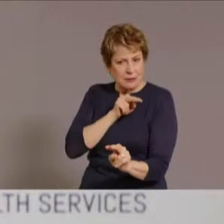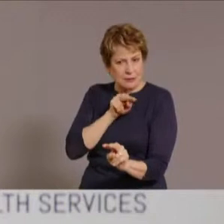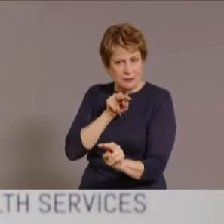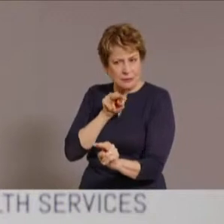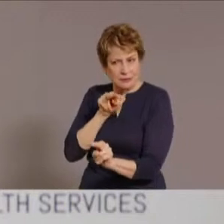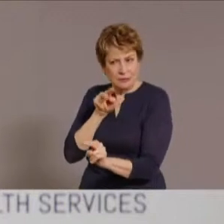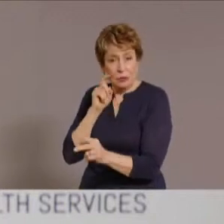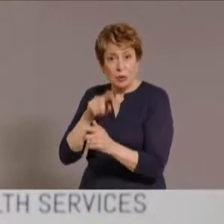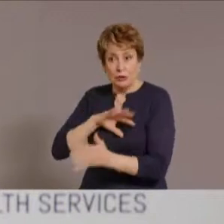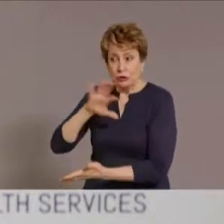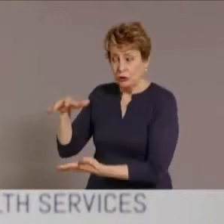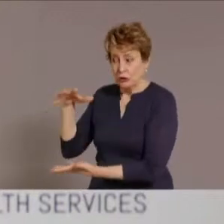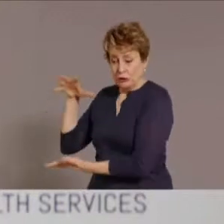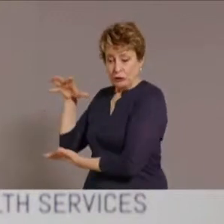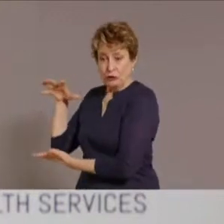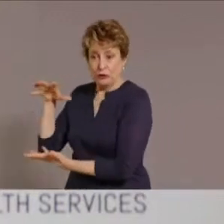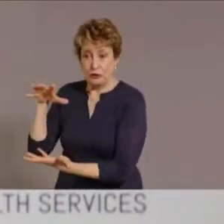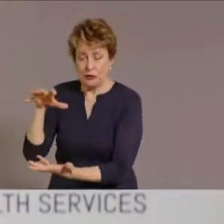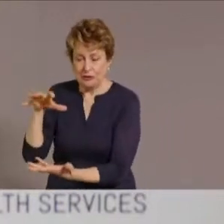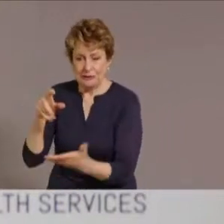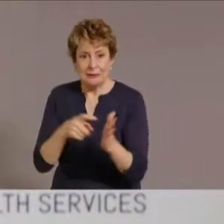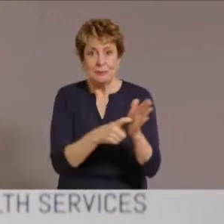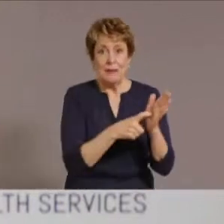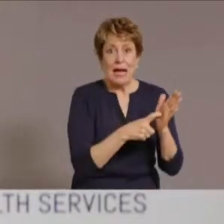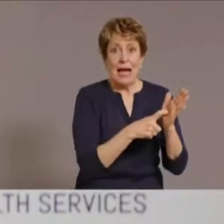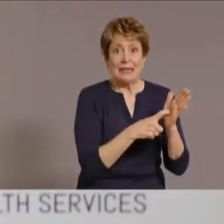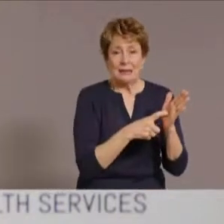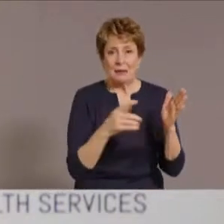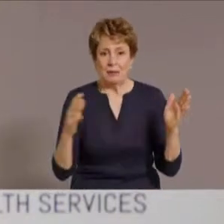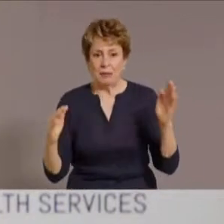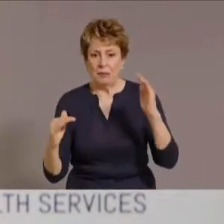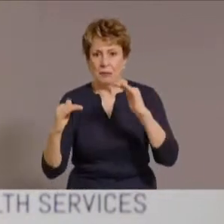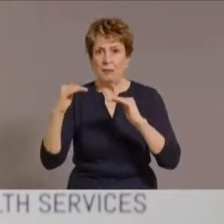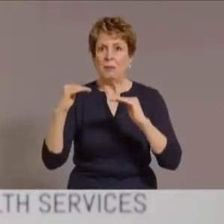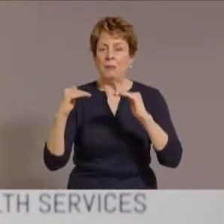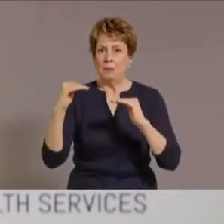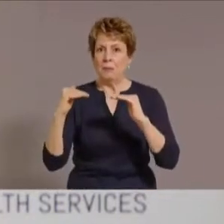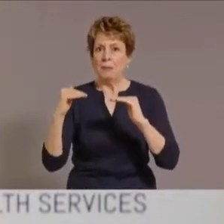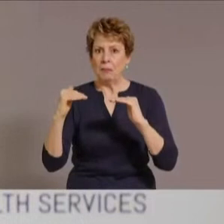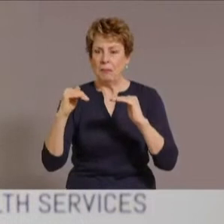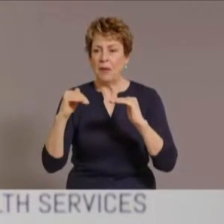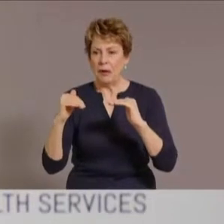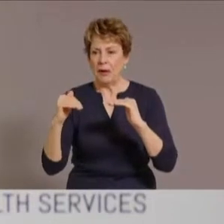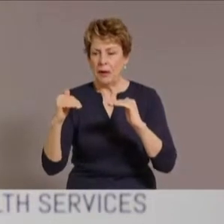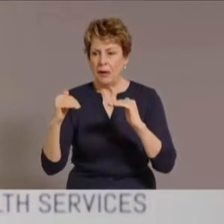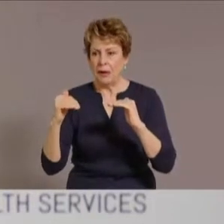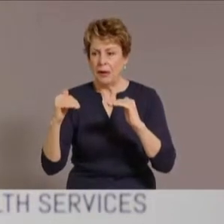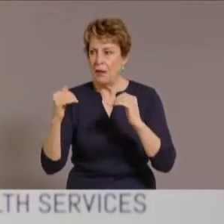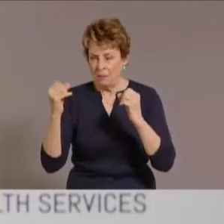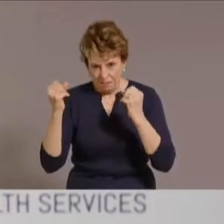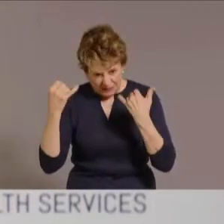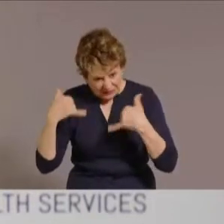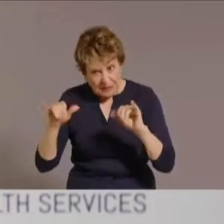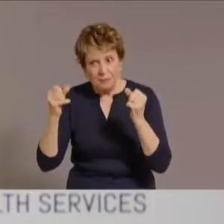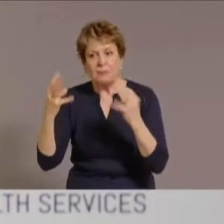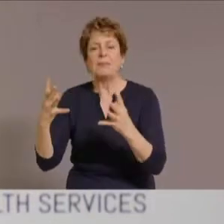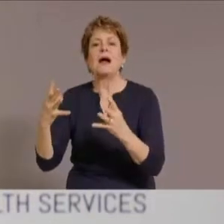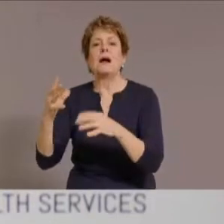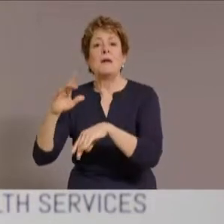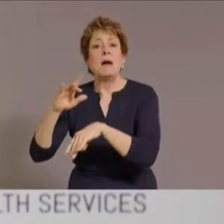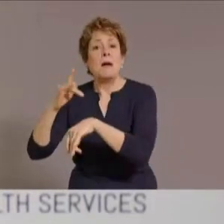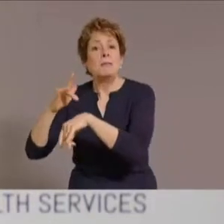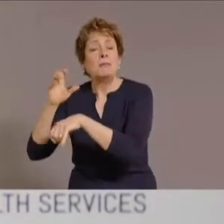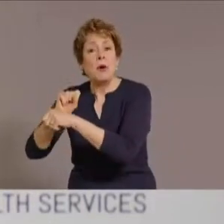are plenty of appointments at state-operated pods. There are plenty of appointments that we hear of in our retail pharmacy